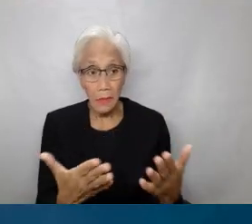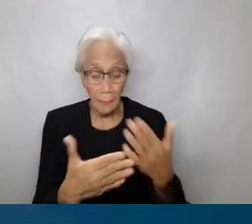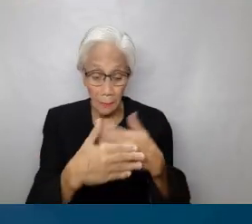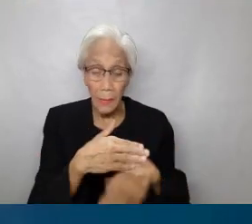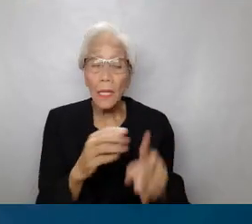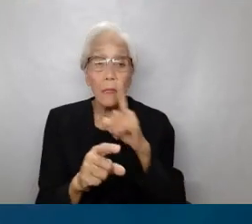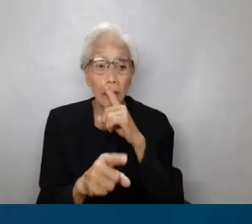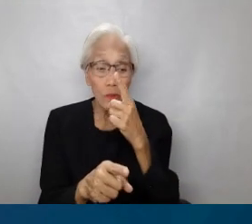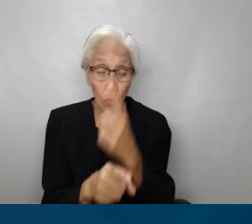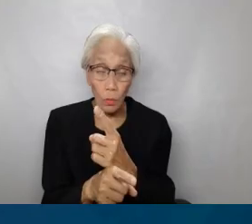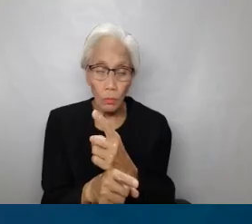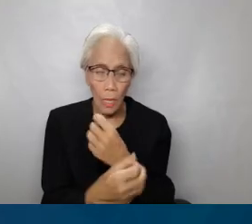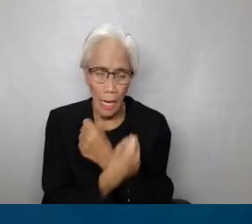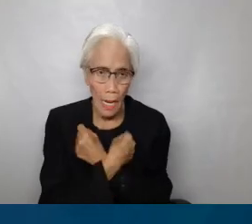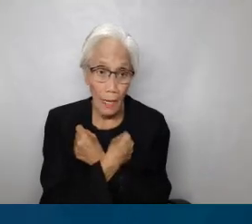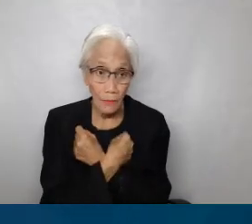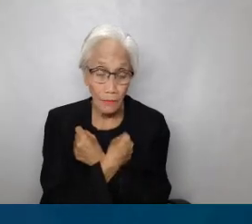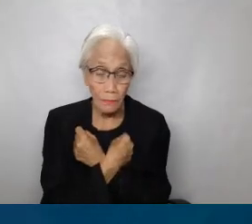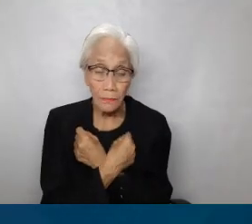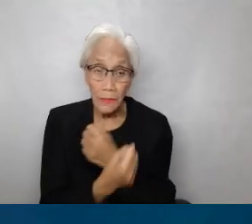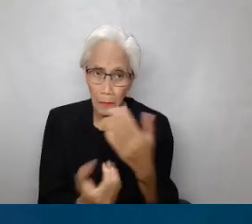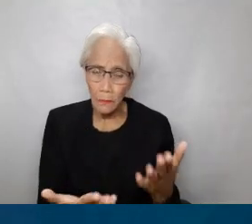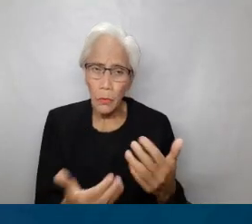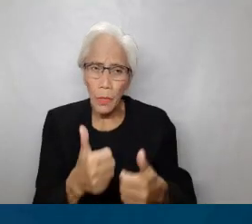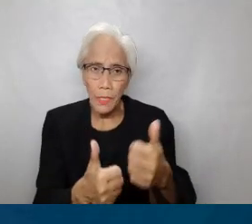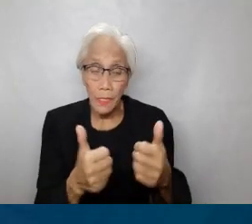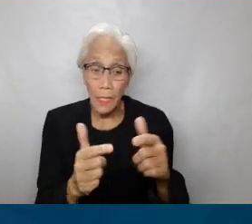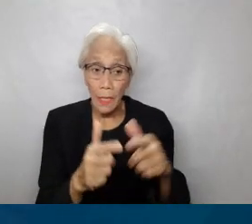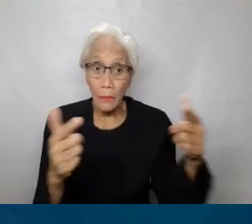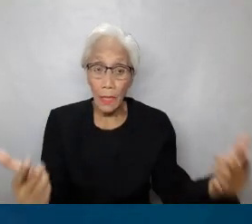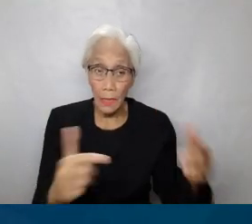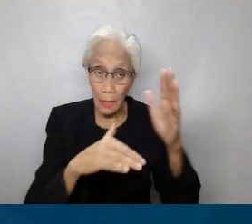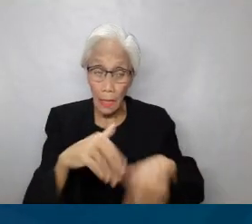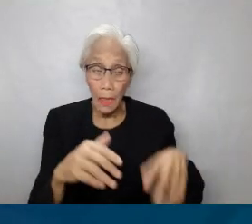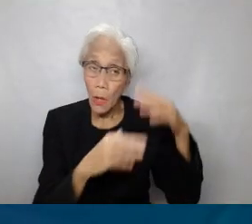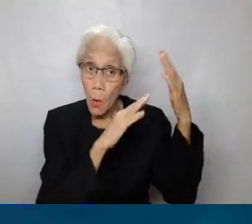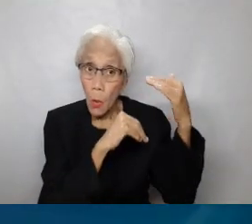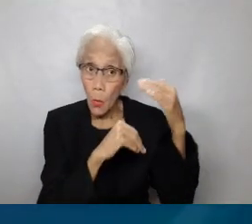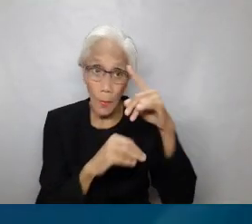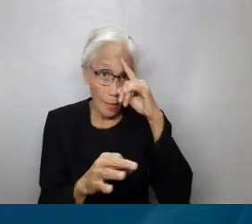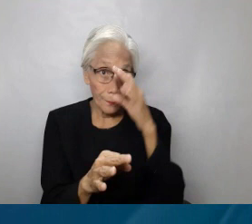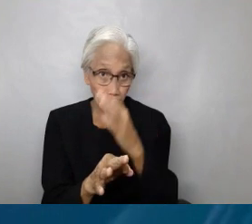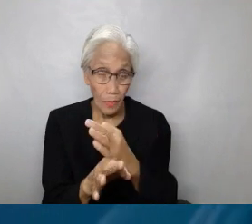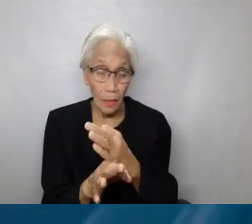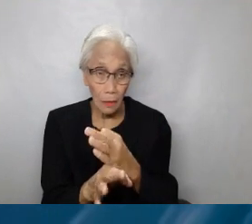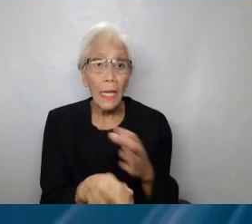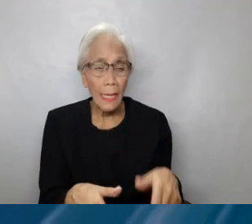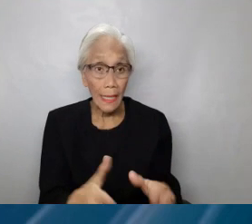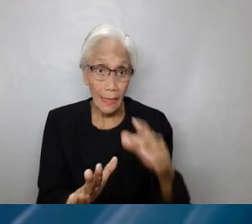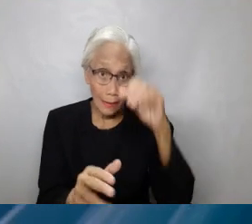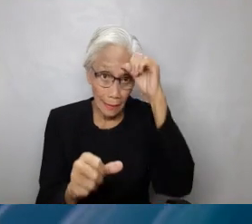is therefore born out of genuine love and charity that is greater than hope and